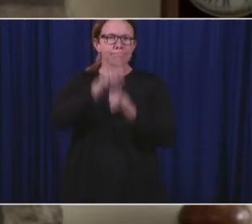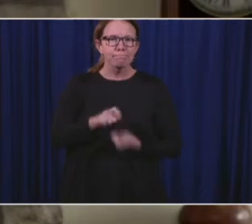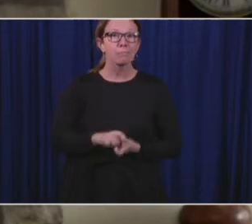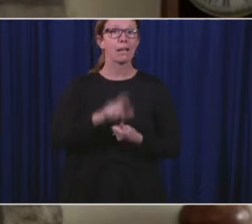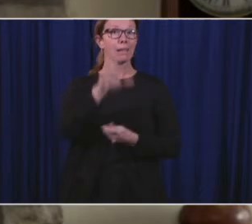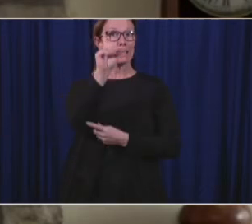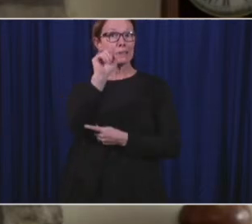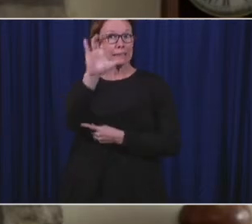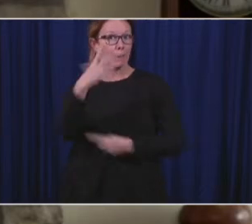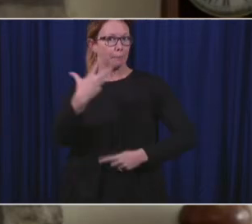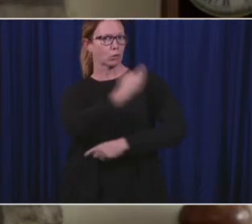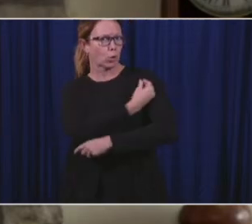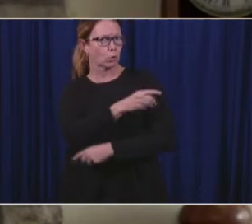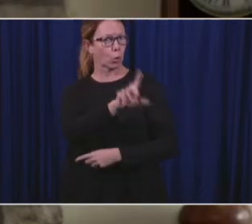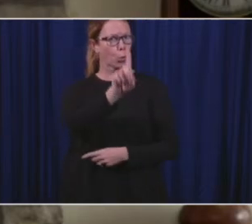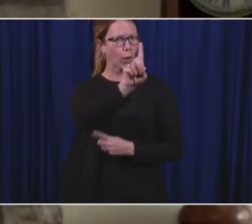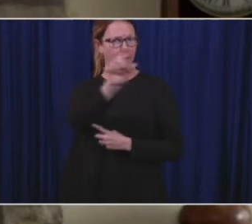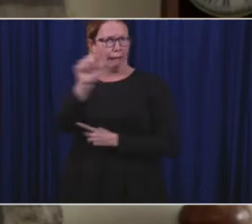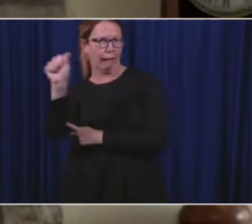the 1A group?